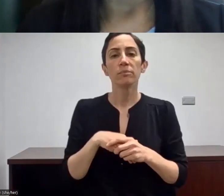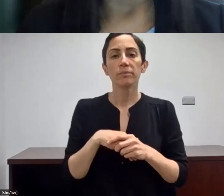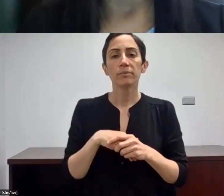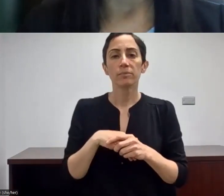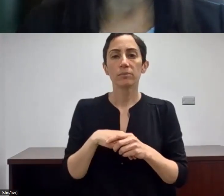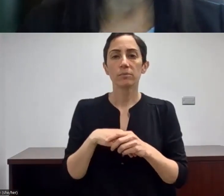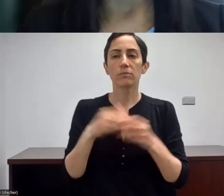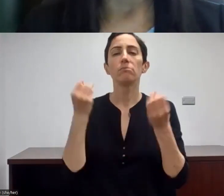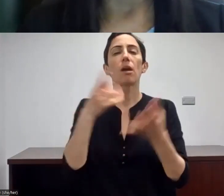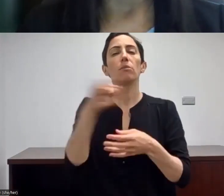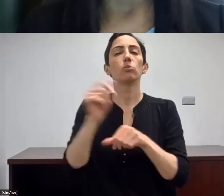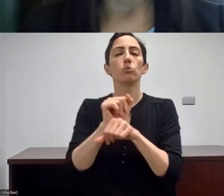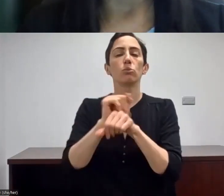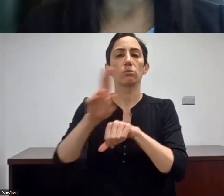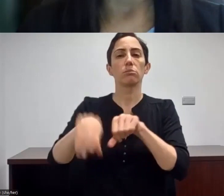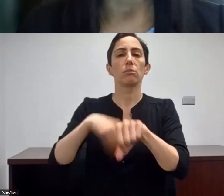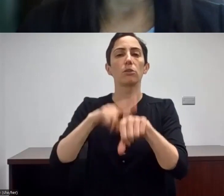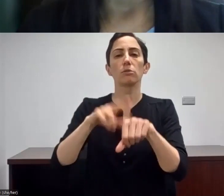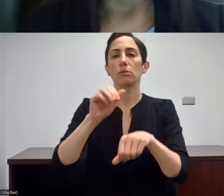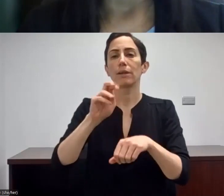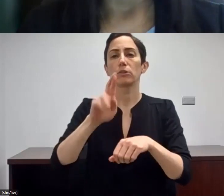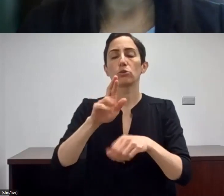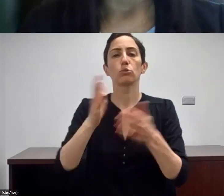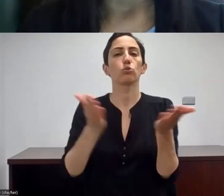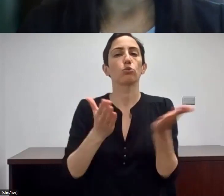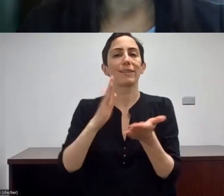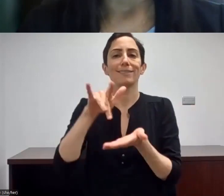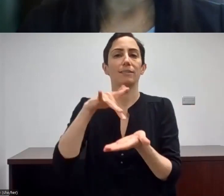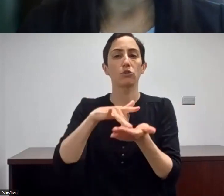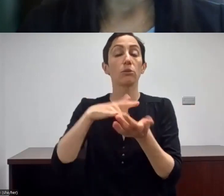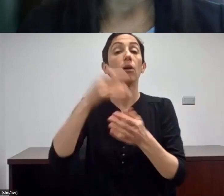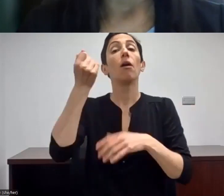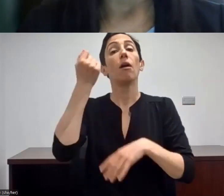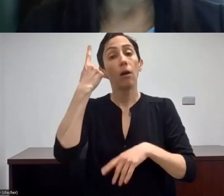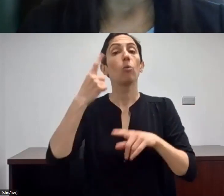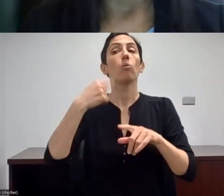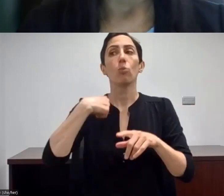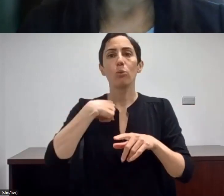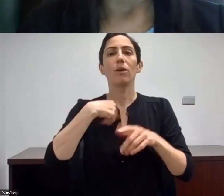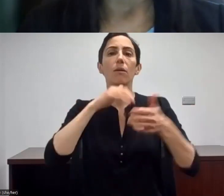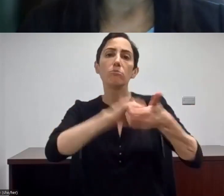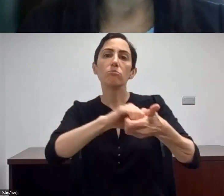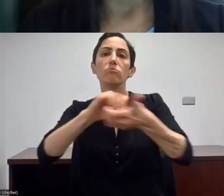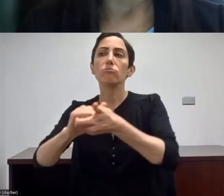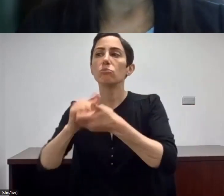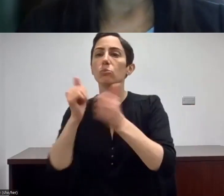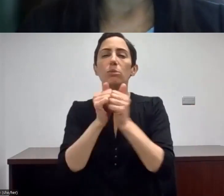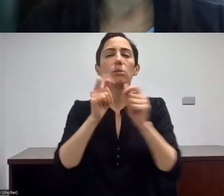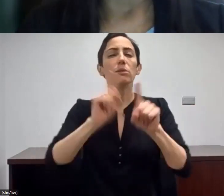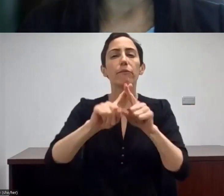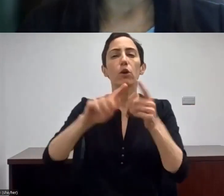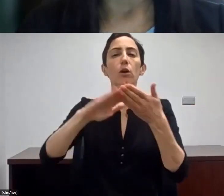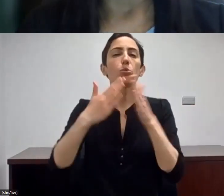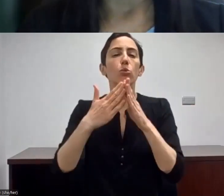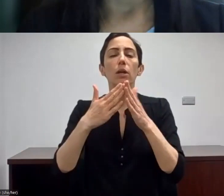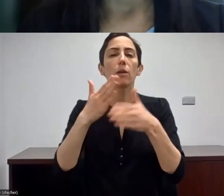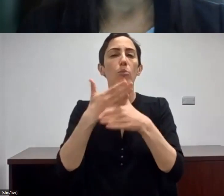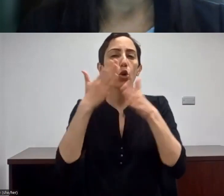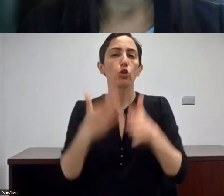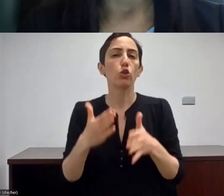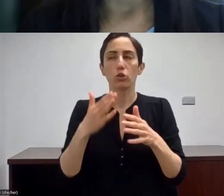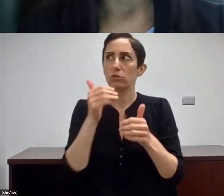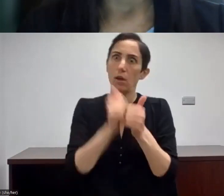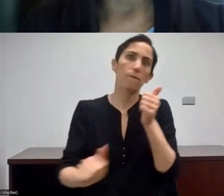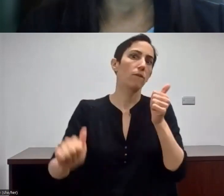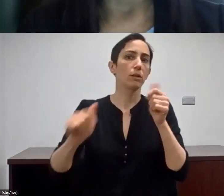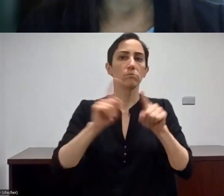Service Center, we integrate with a lot of community partners in every community across Western New York.